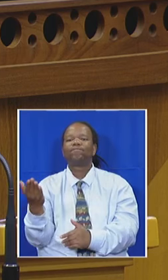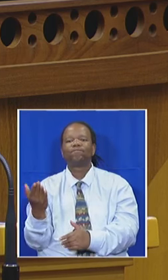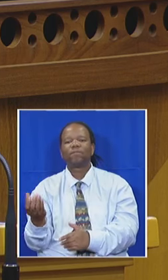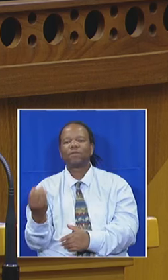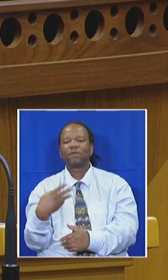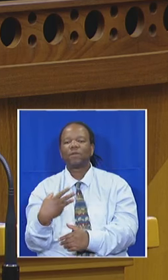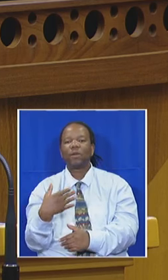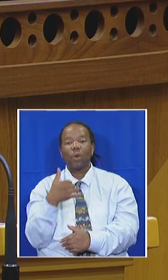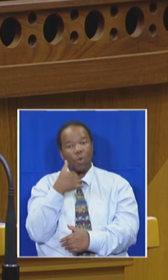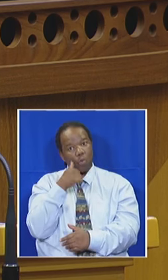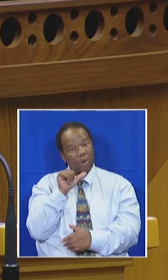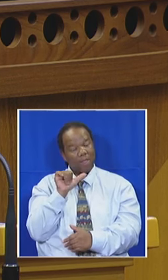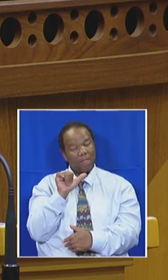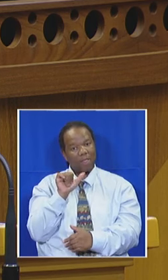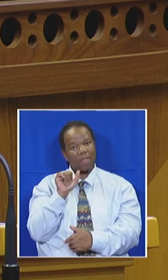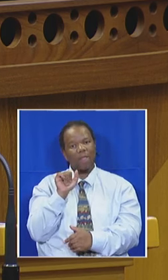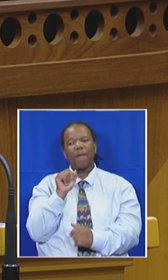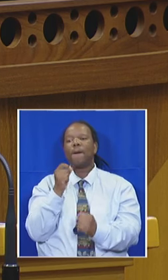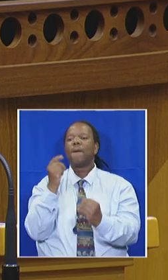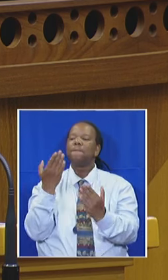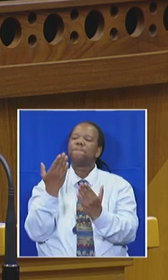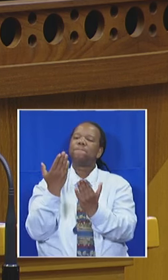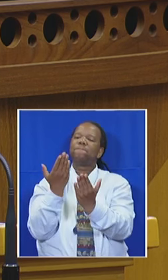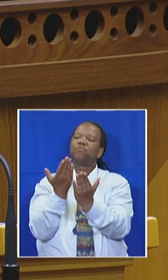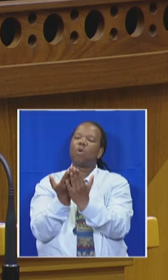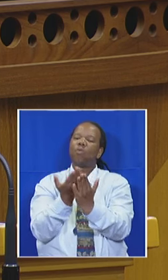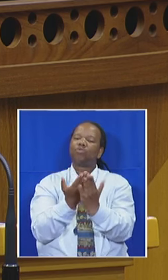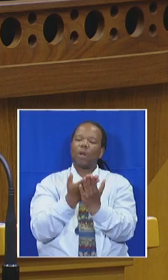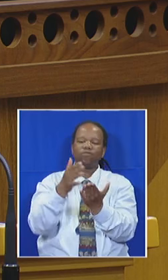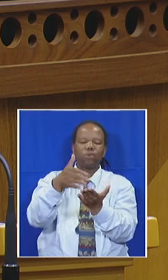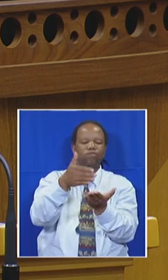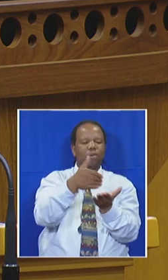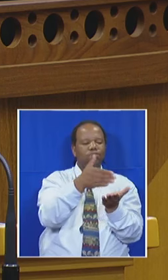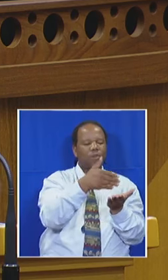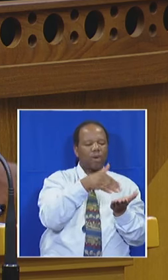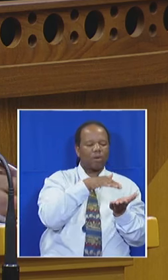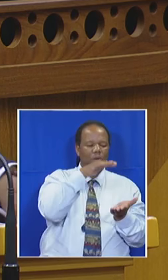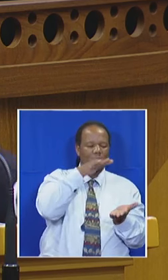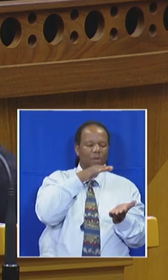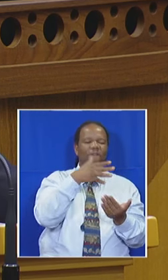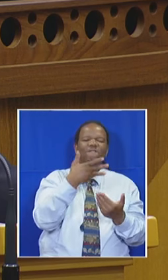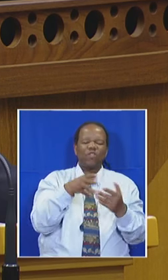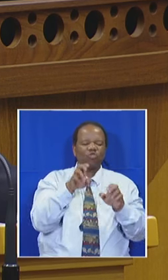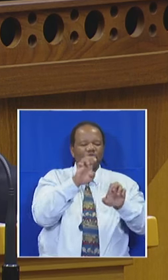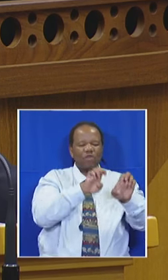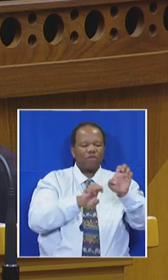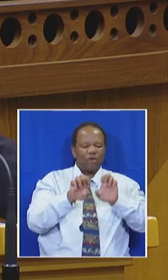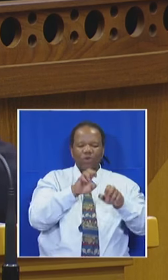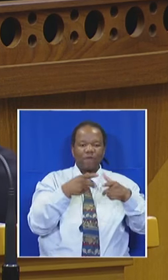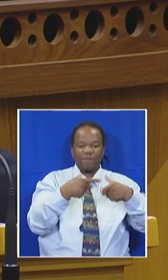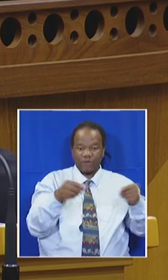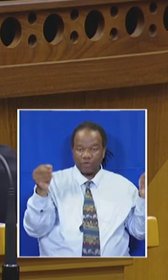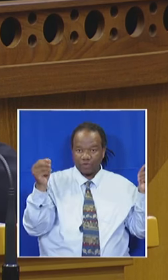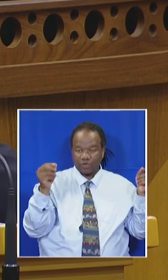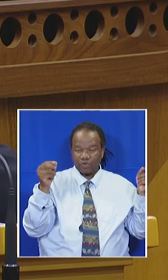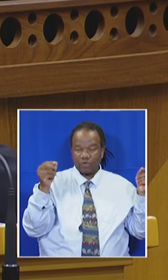Once proposals have been received and evaluated, the Department